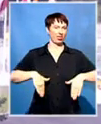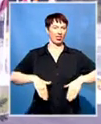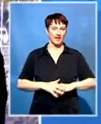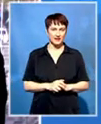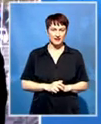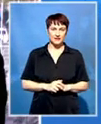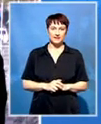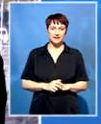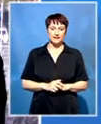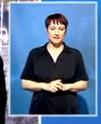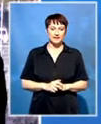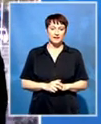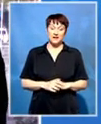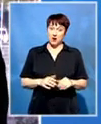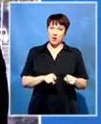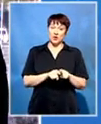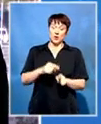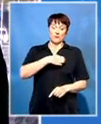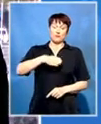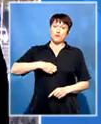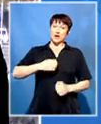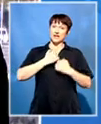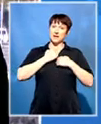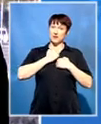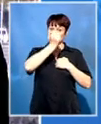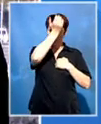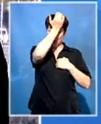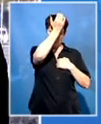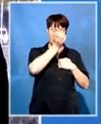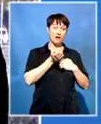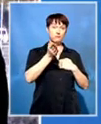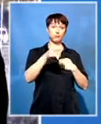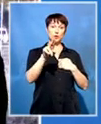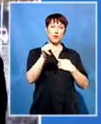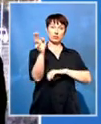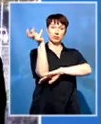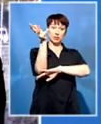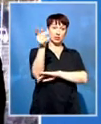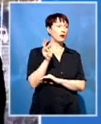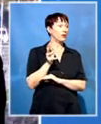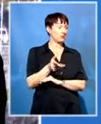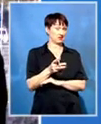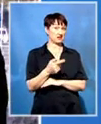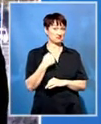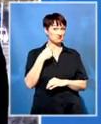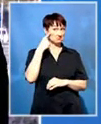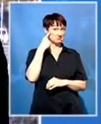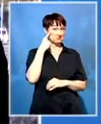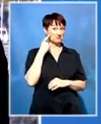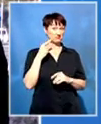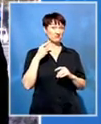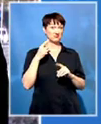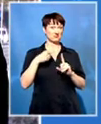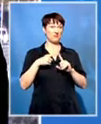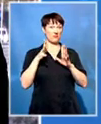2030. All right, and finally, our president is going to be addressing the UN a little bit later on, and I'm sure that reform is definitely